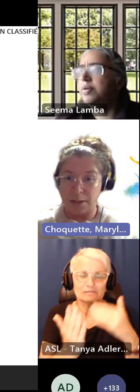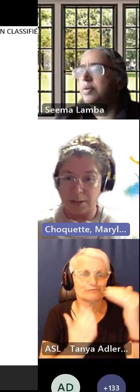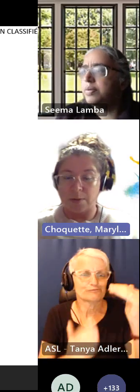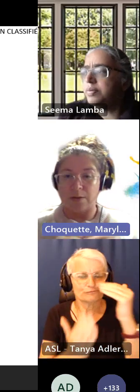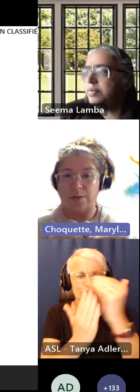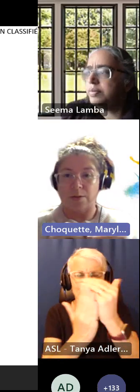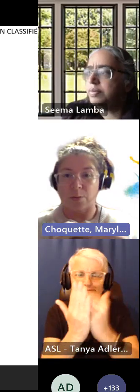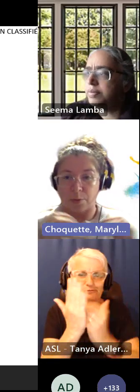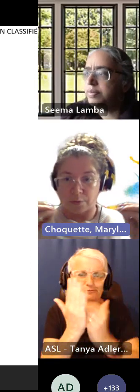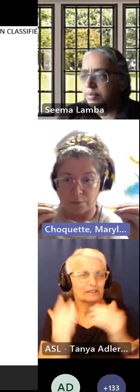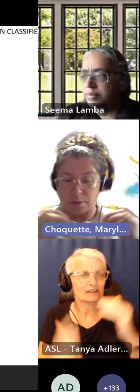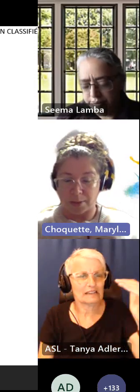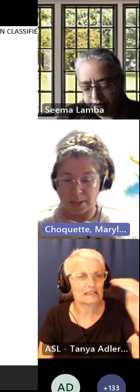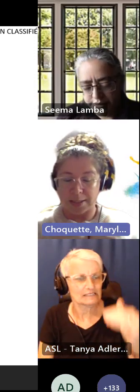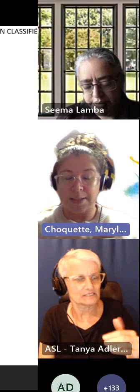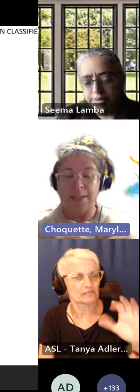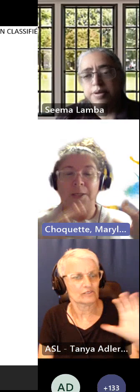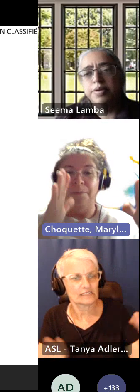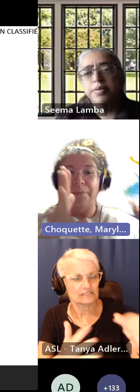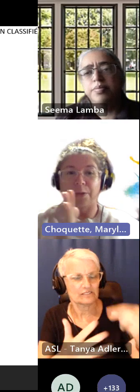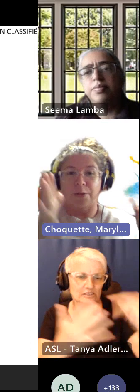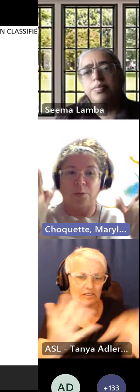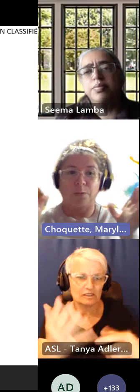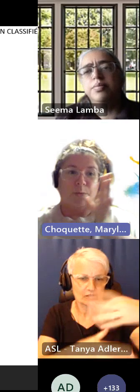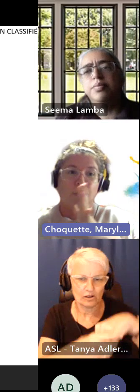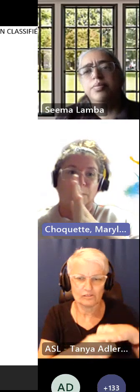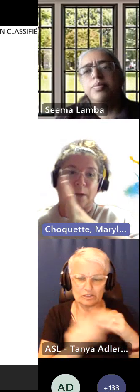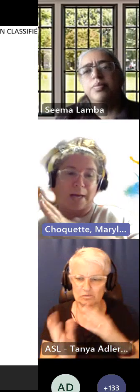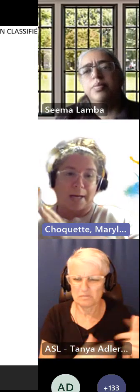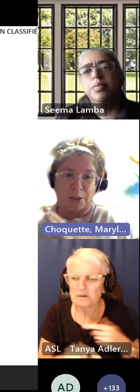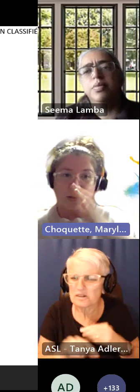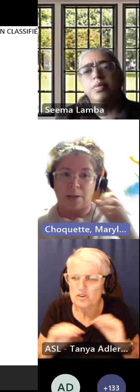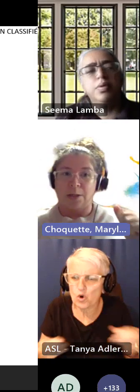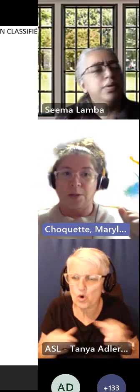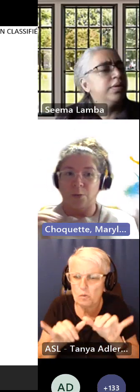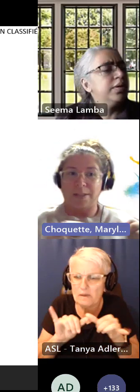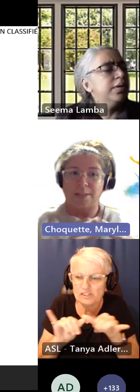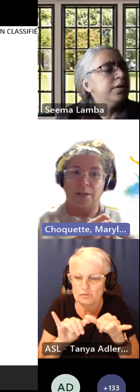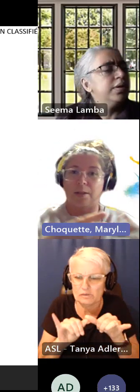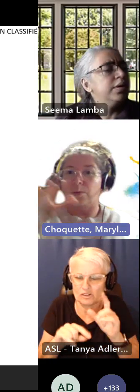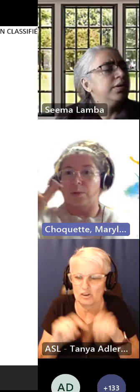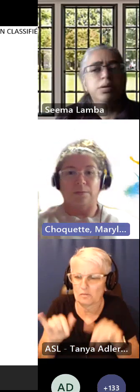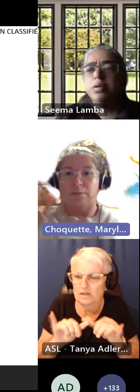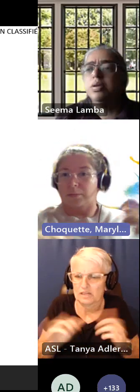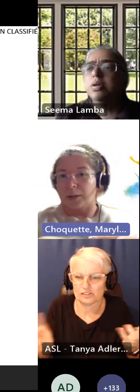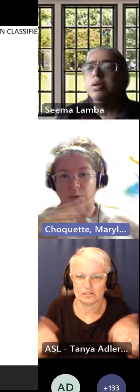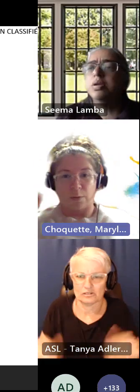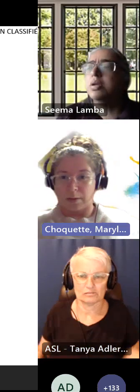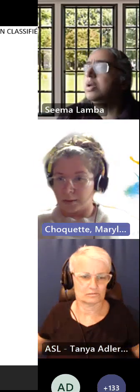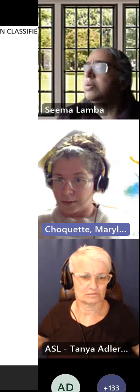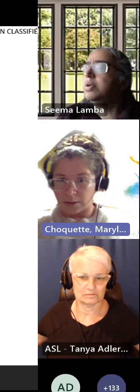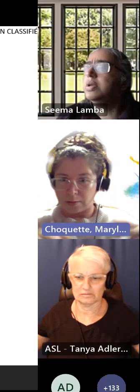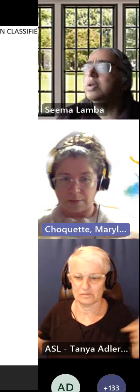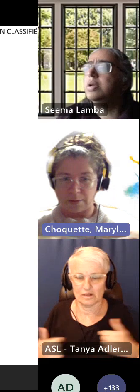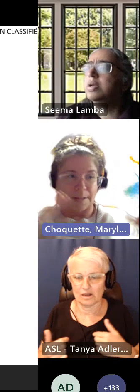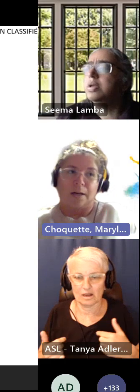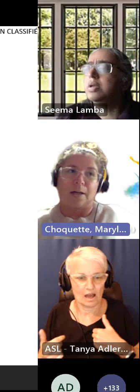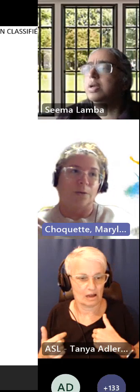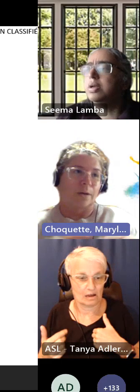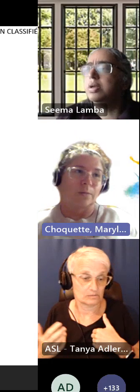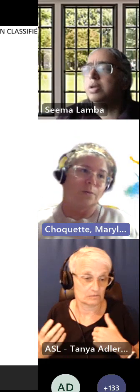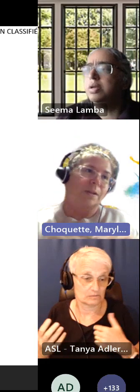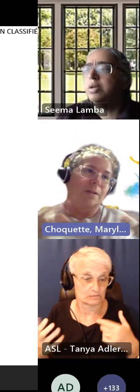of activities within the scope of the plans. There's no measurable action. So we see, okay, well, I'm doing